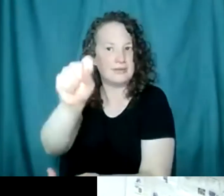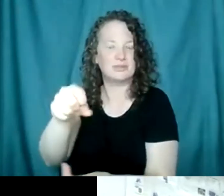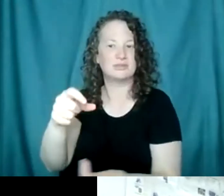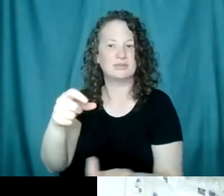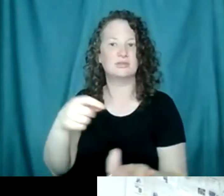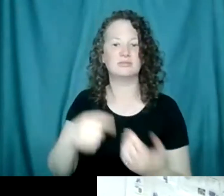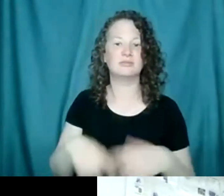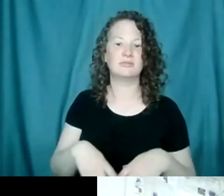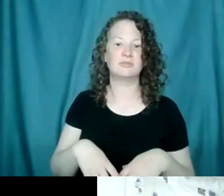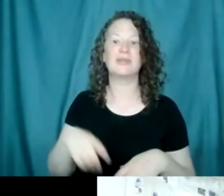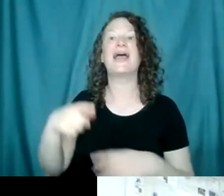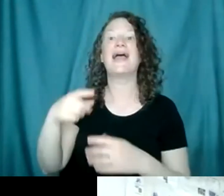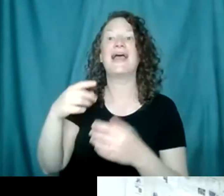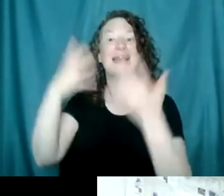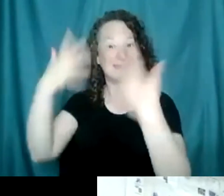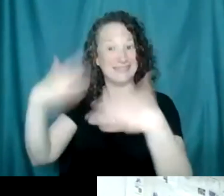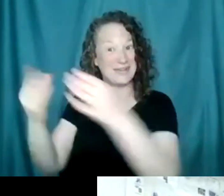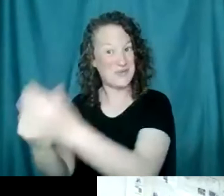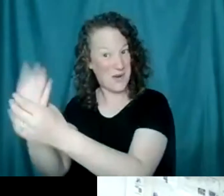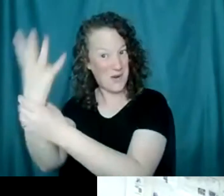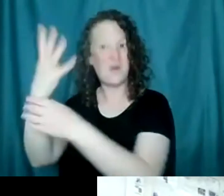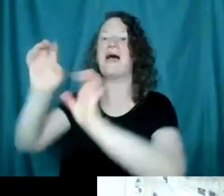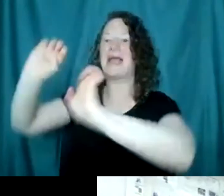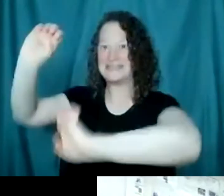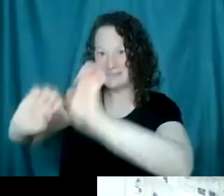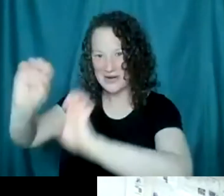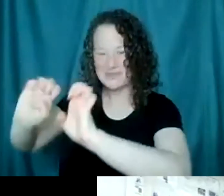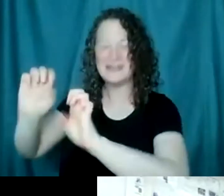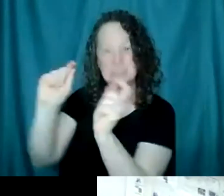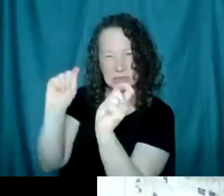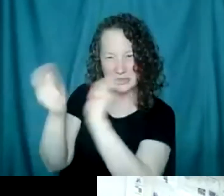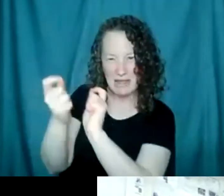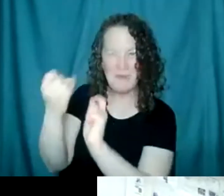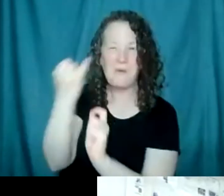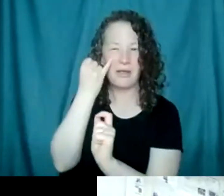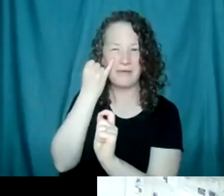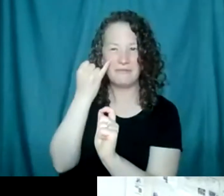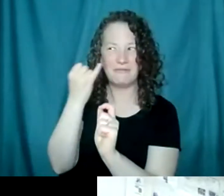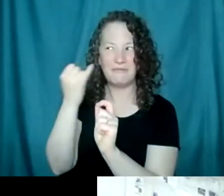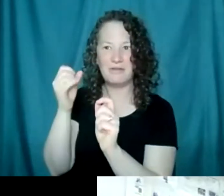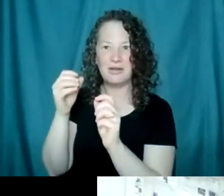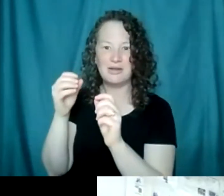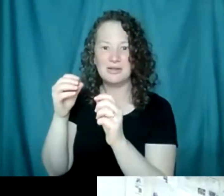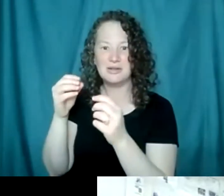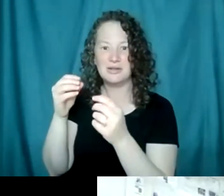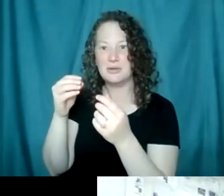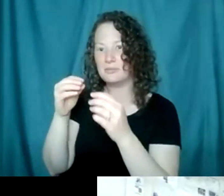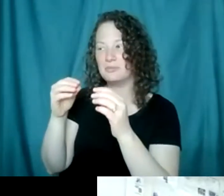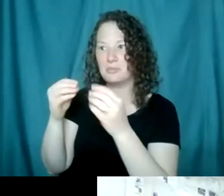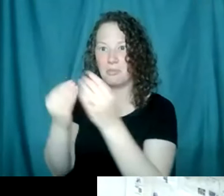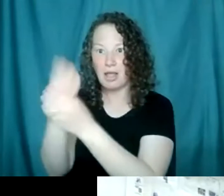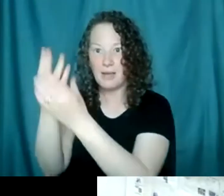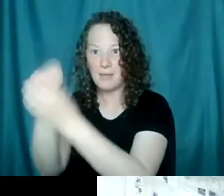And then you can do experiments with, oh, if we do this and propagate the plant over multiple generations, do we start to